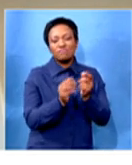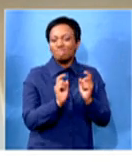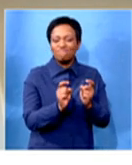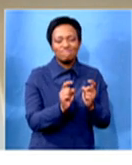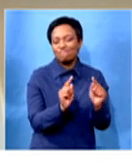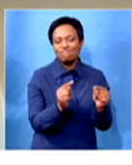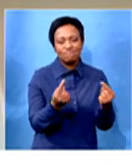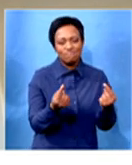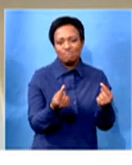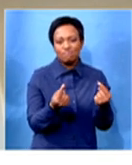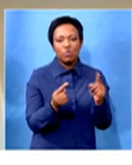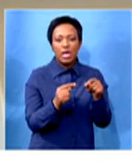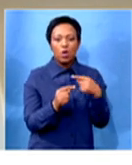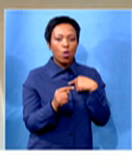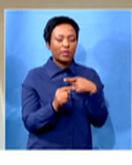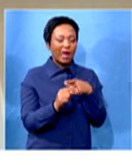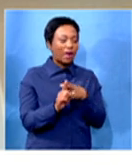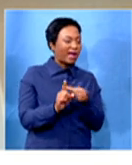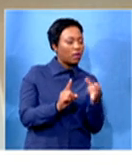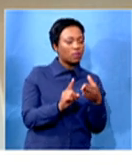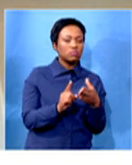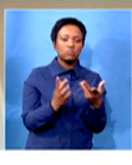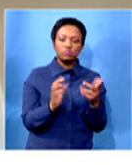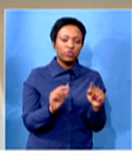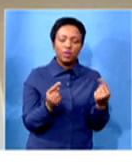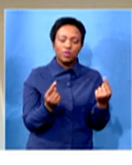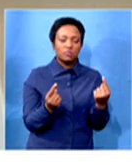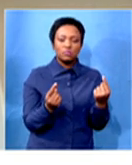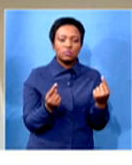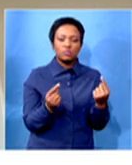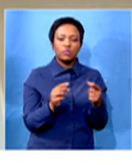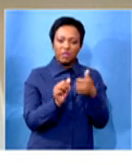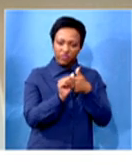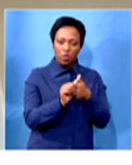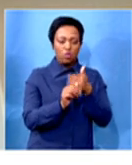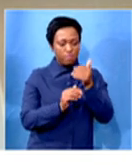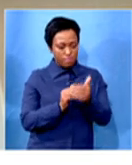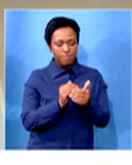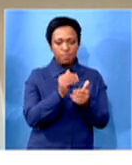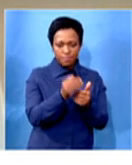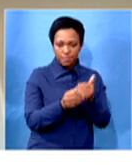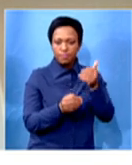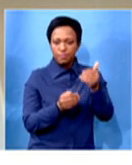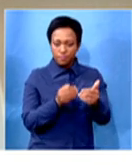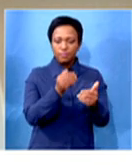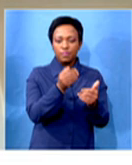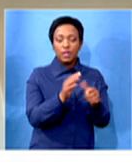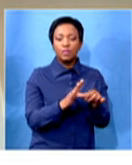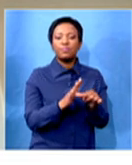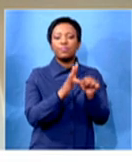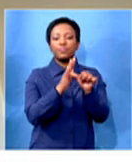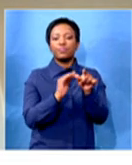be shortcutted. It has to be followed through. And, you know, it's absolutely imperative that